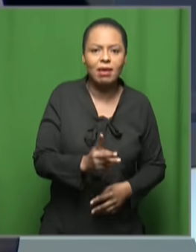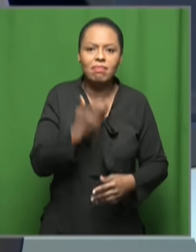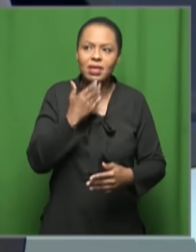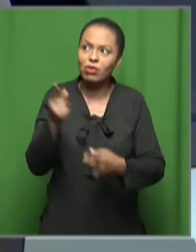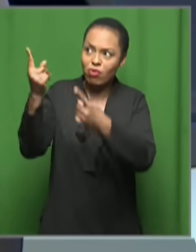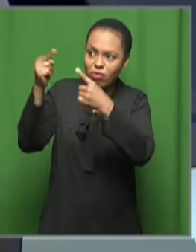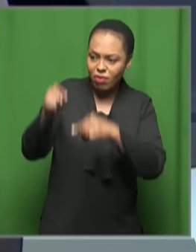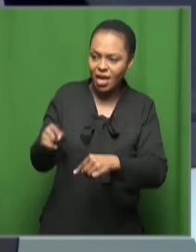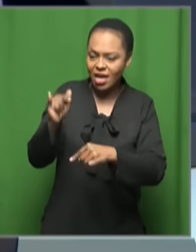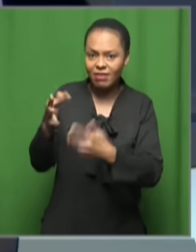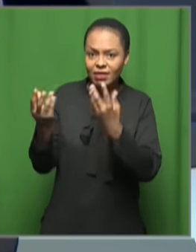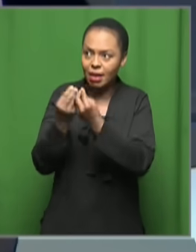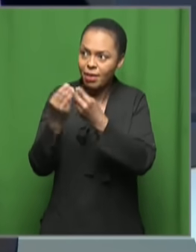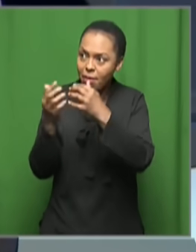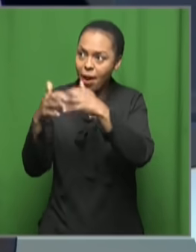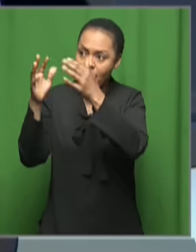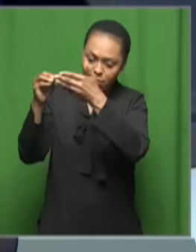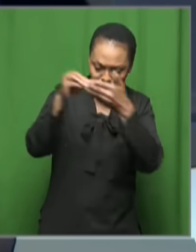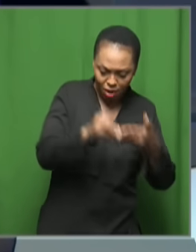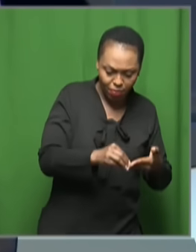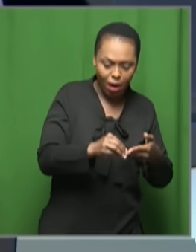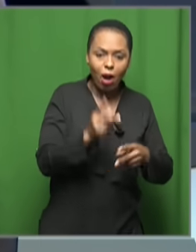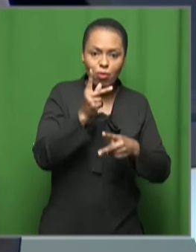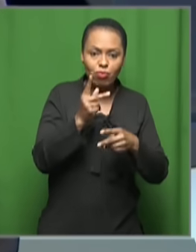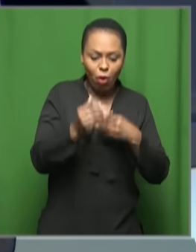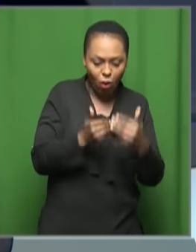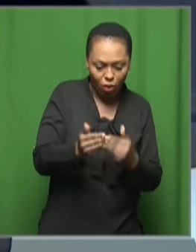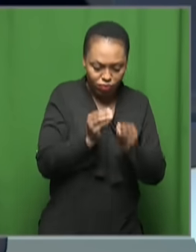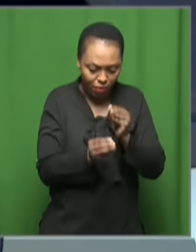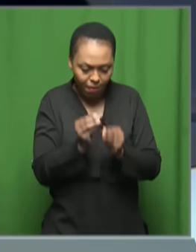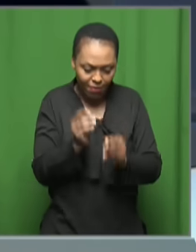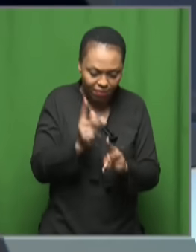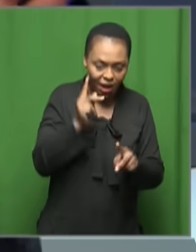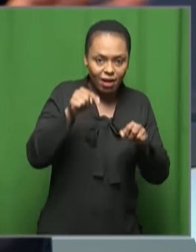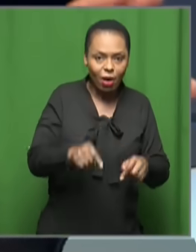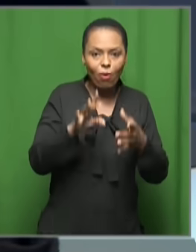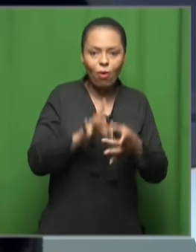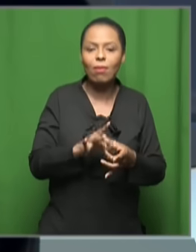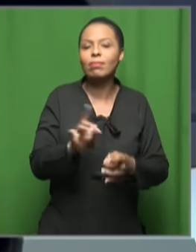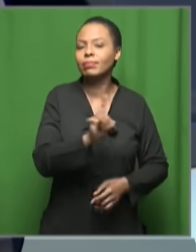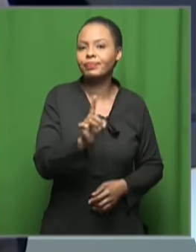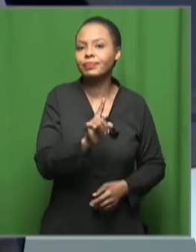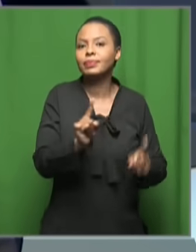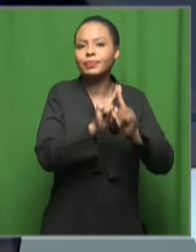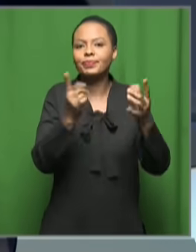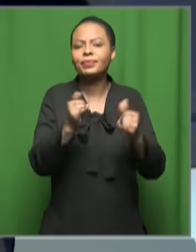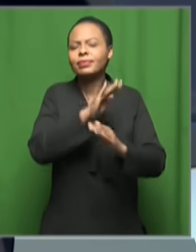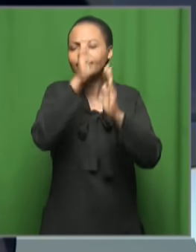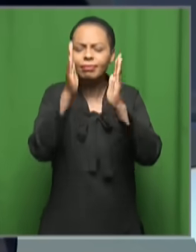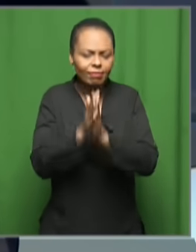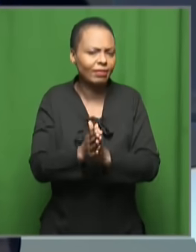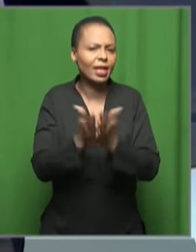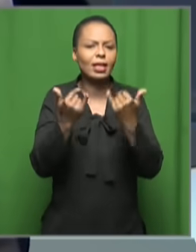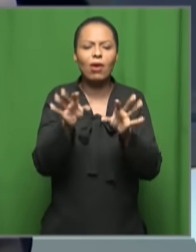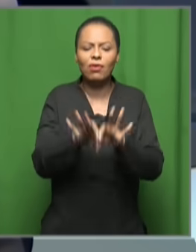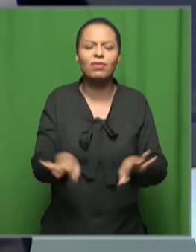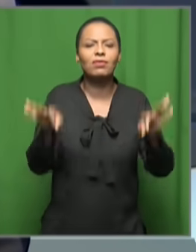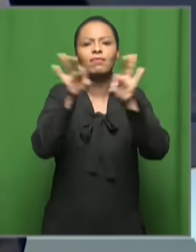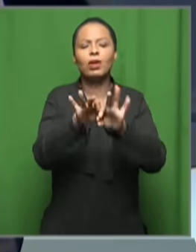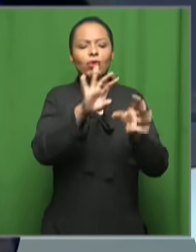home. So you can talk of issues of, okay, at what level of the entire value chain of this product as it gets